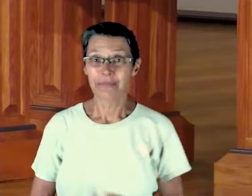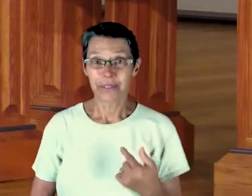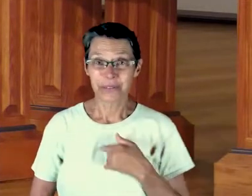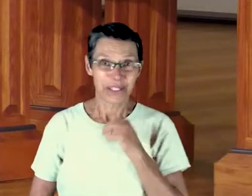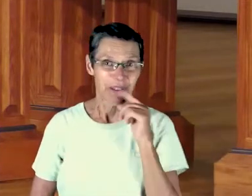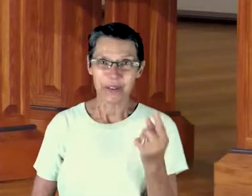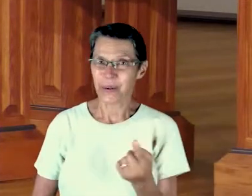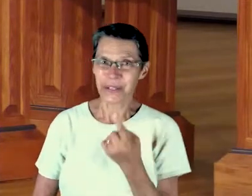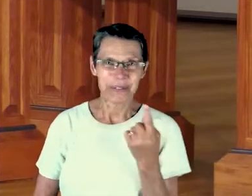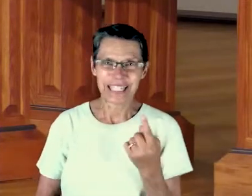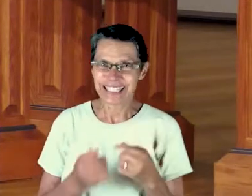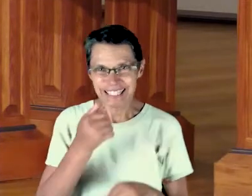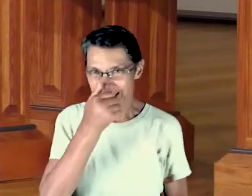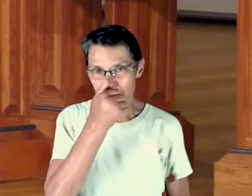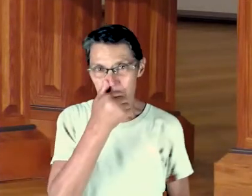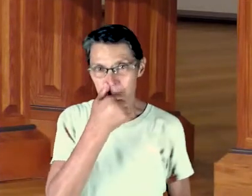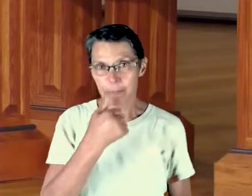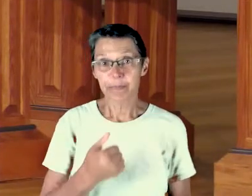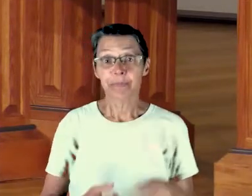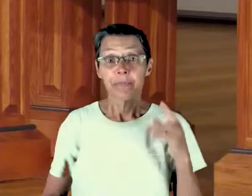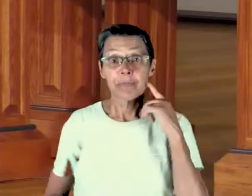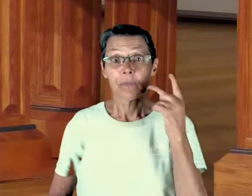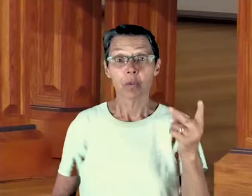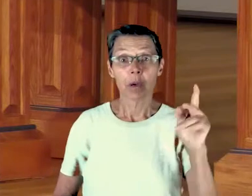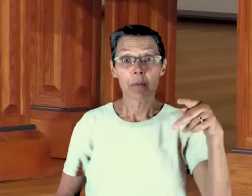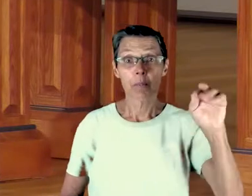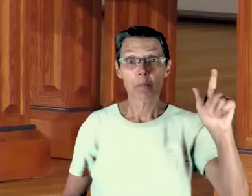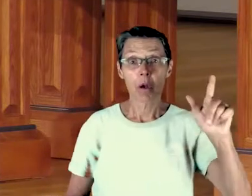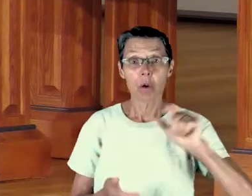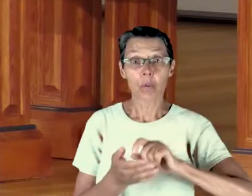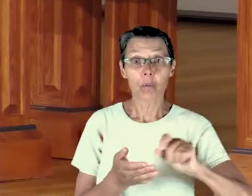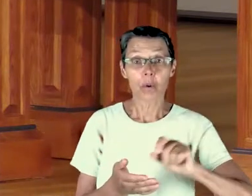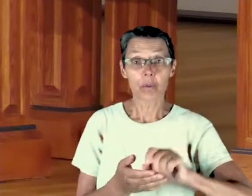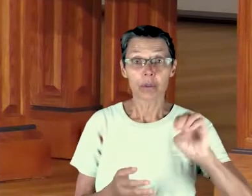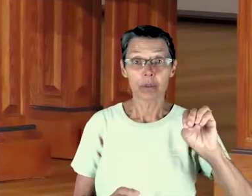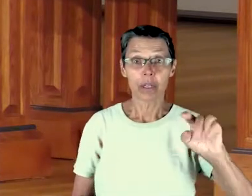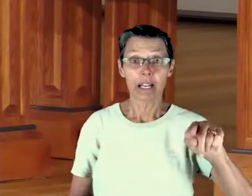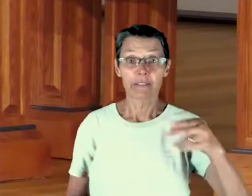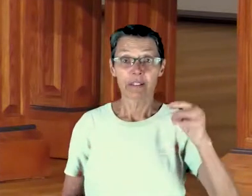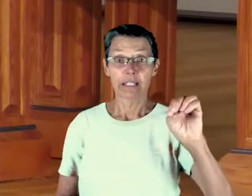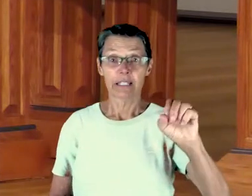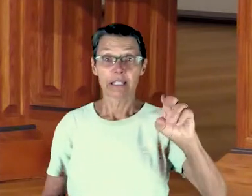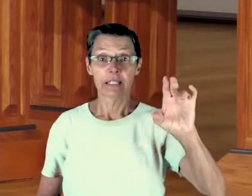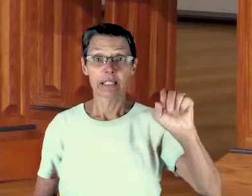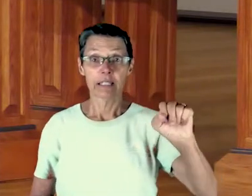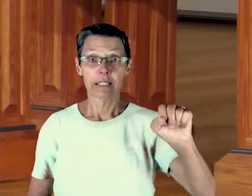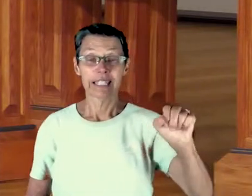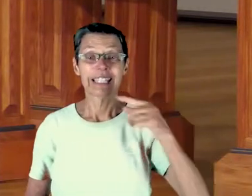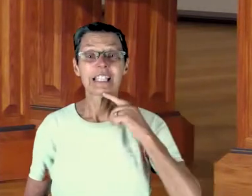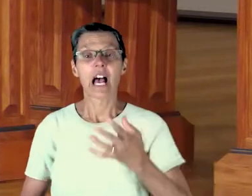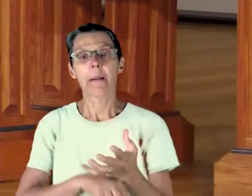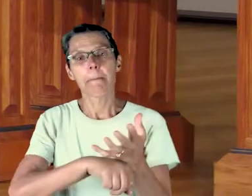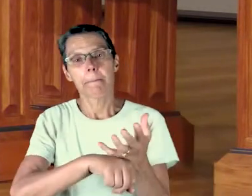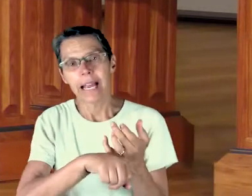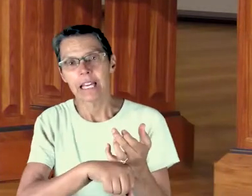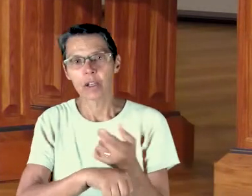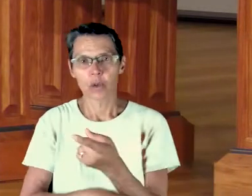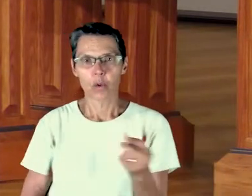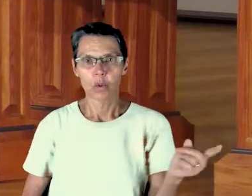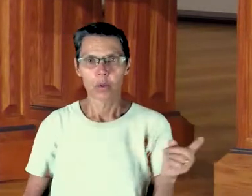You heard what Paul says to the people in the church at Ephesus this morning. I beg you, he says,